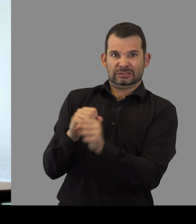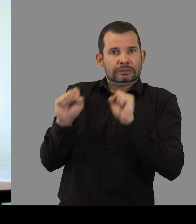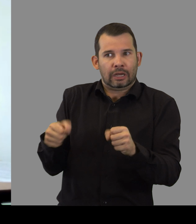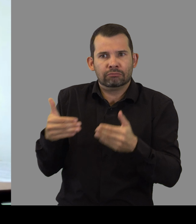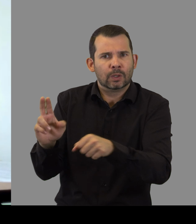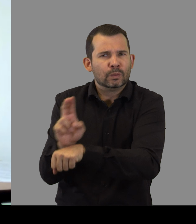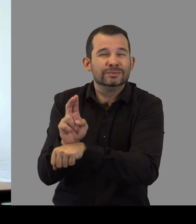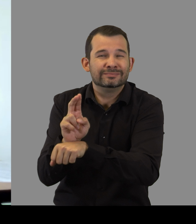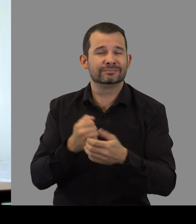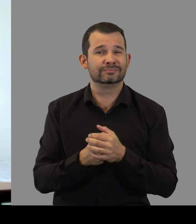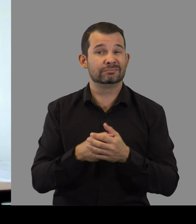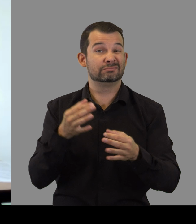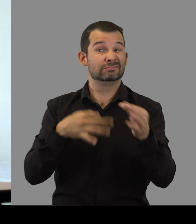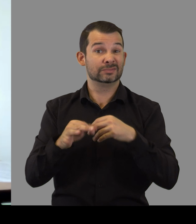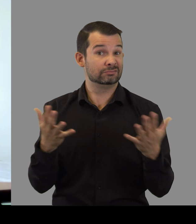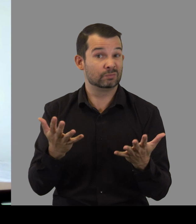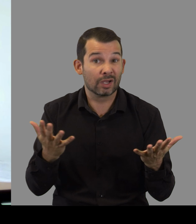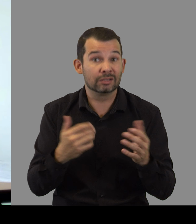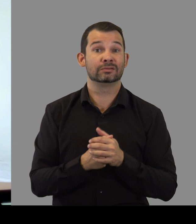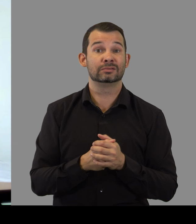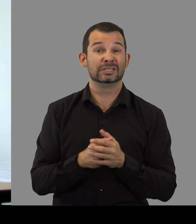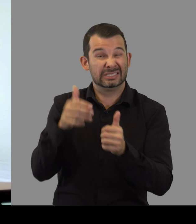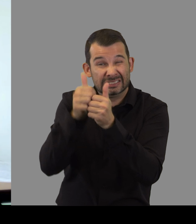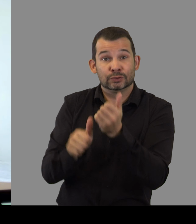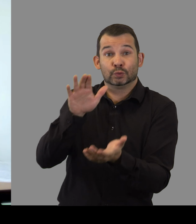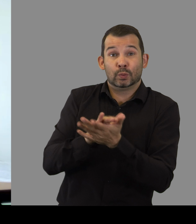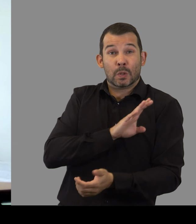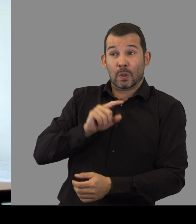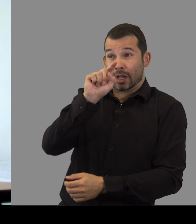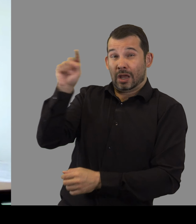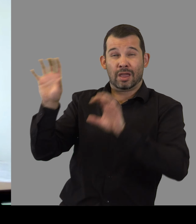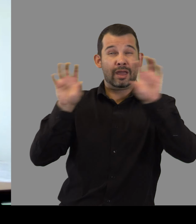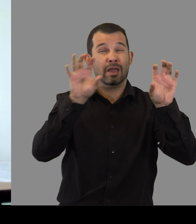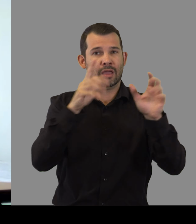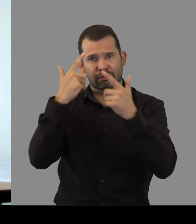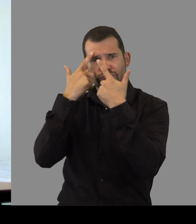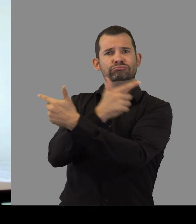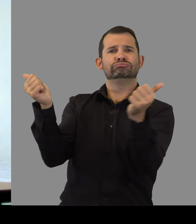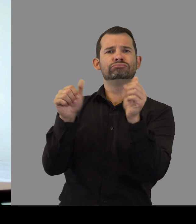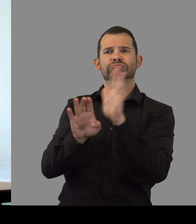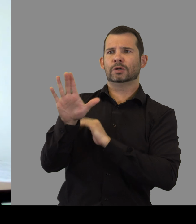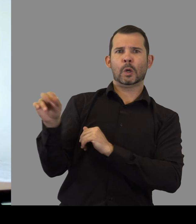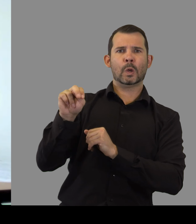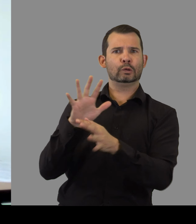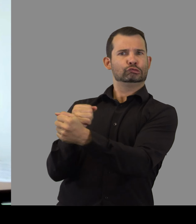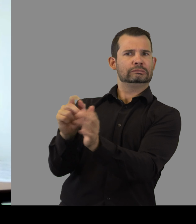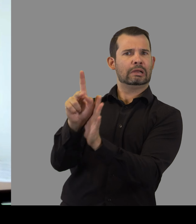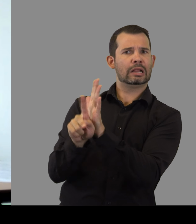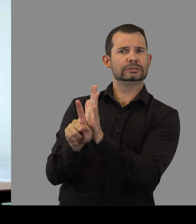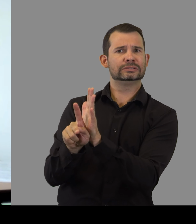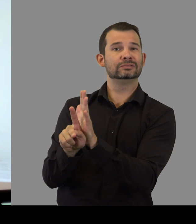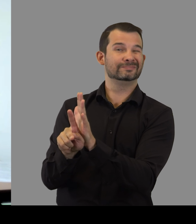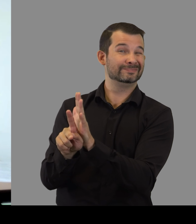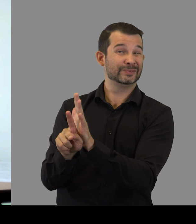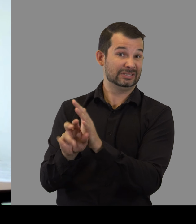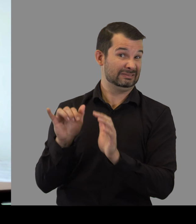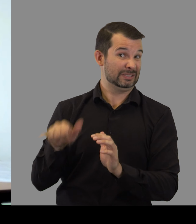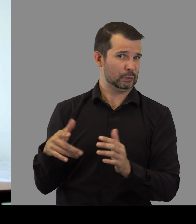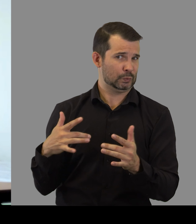physical restraints can be used. Instead, each school board is left to develop their own restraints